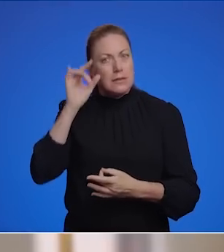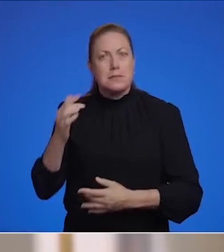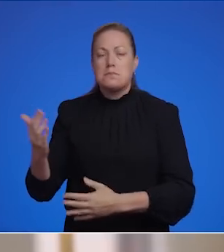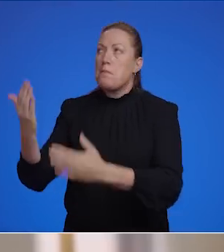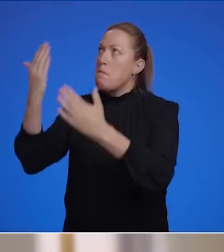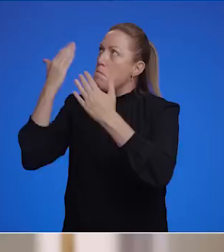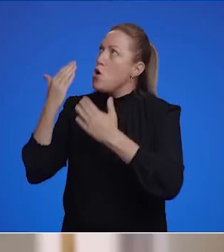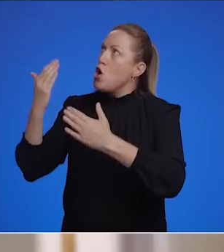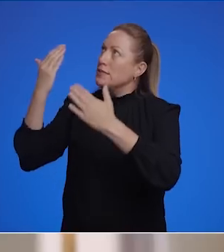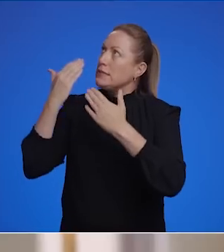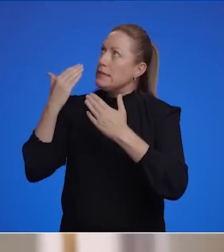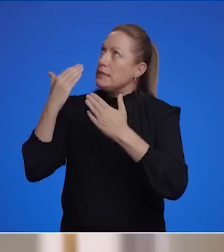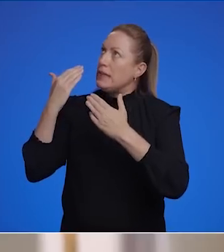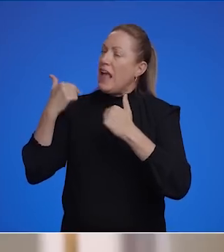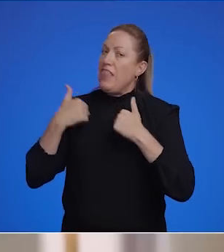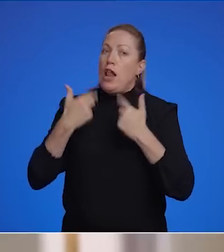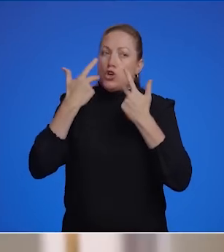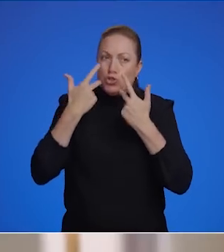The mercy we show others